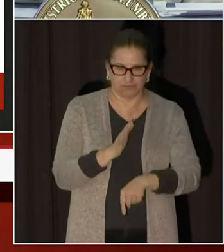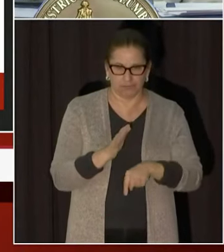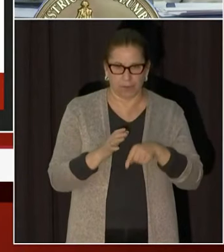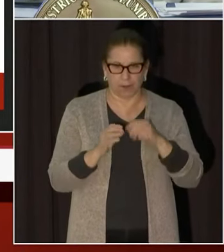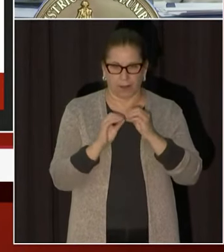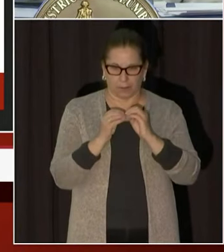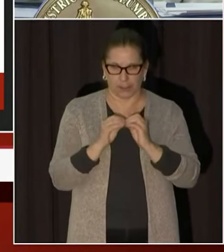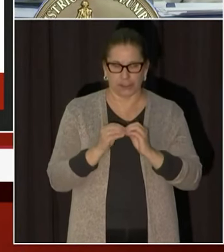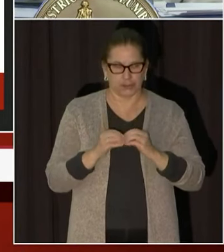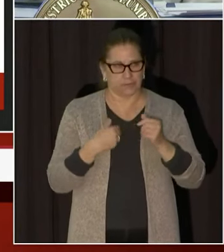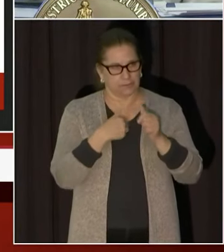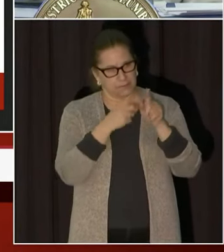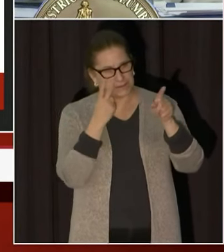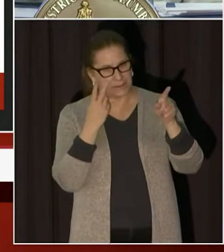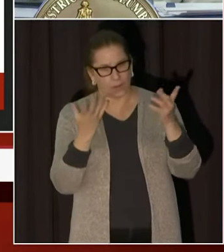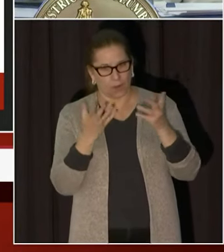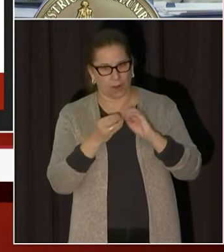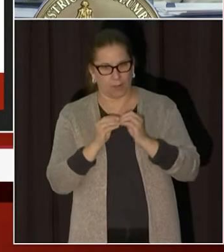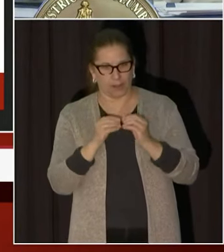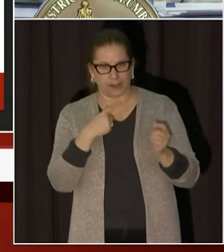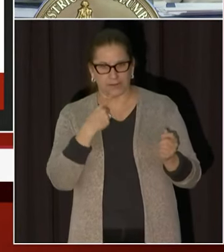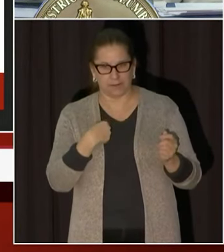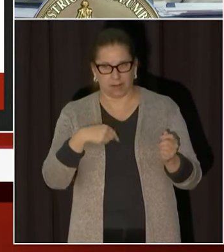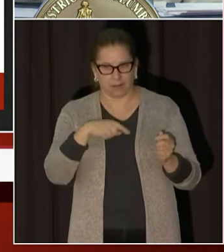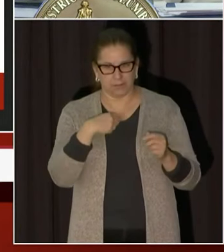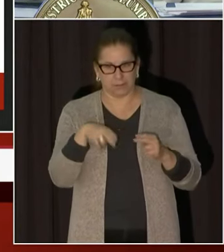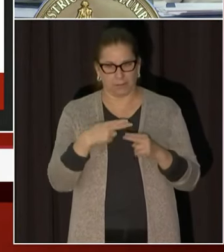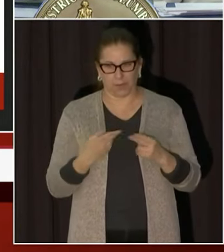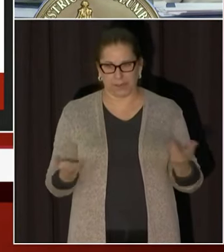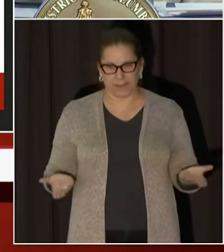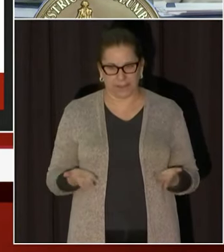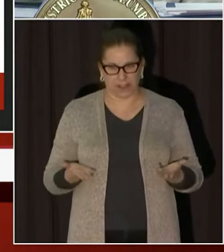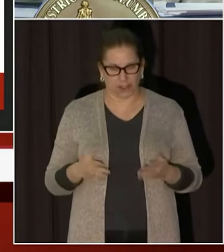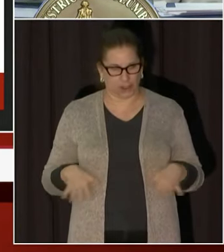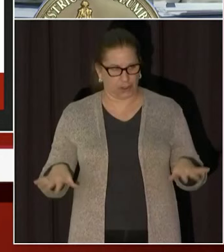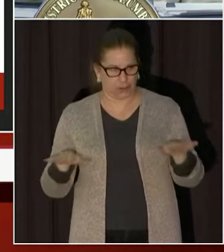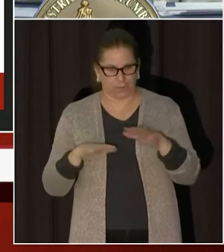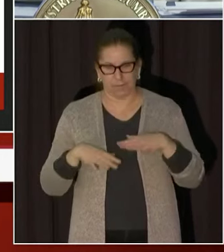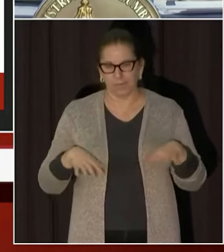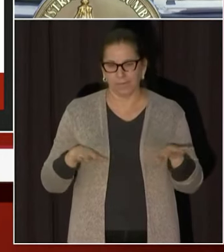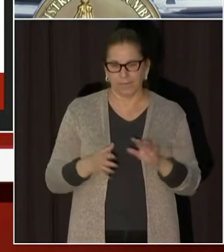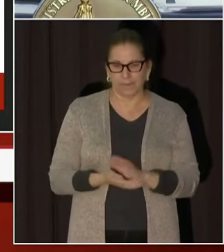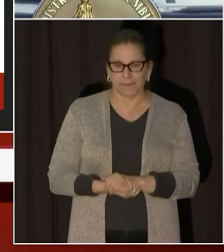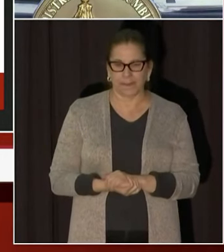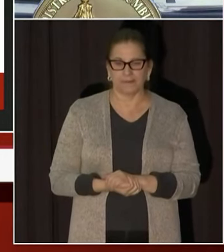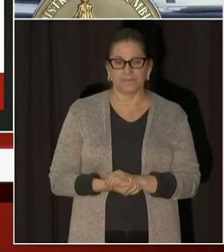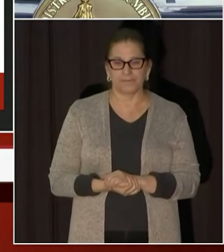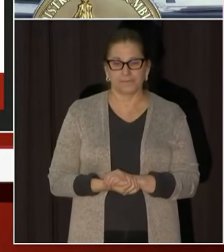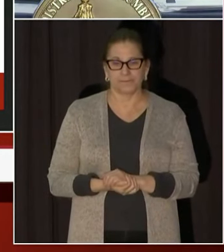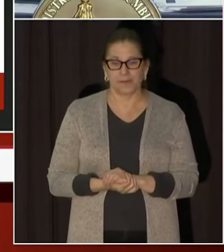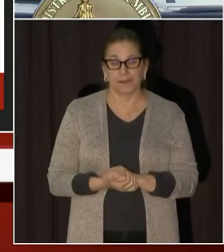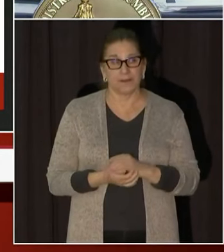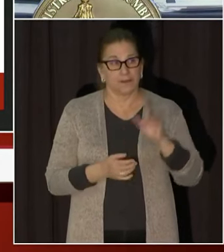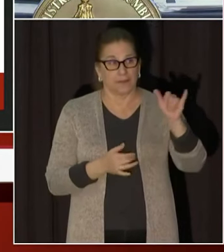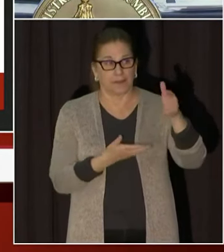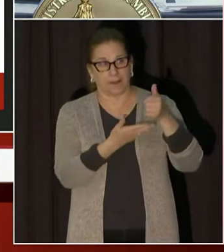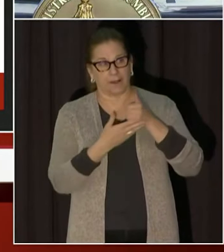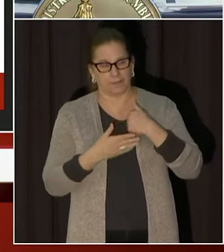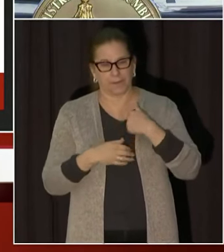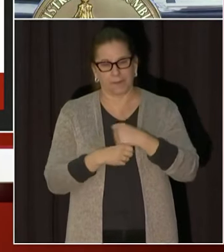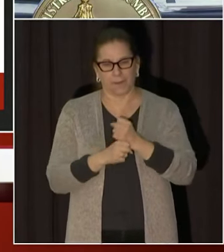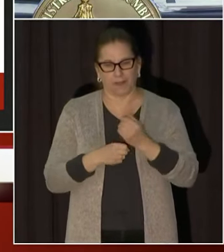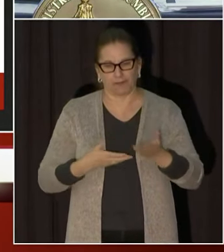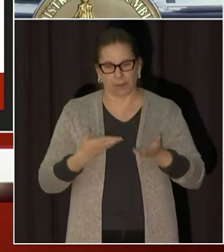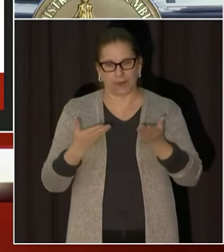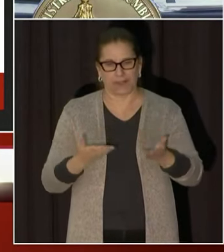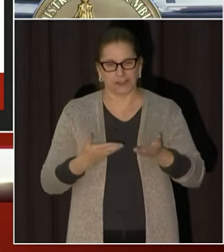us about the district and any additional recommendations that we have. I will be turning to